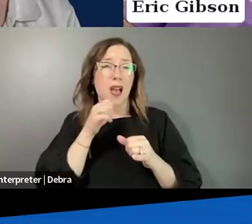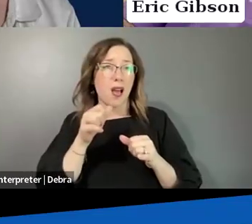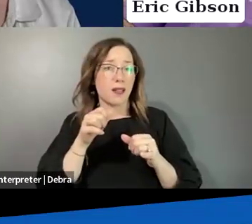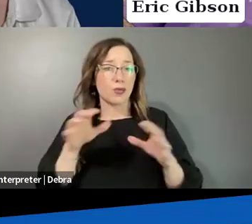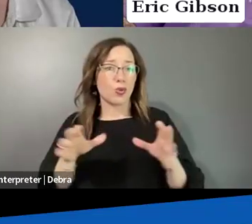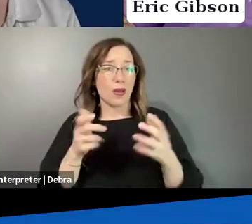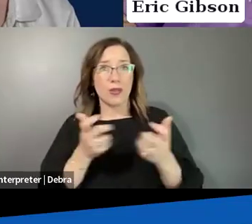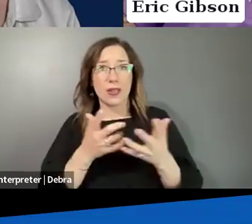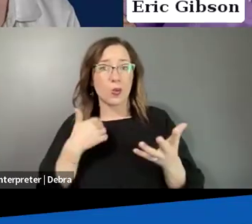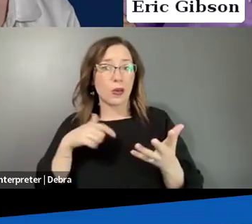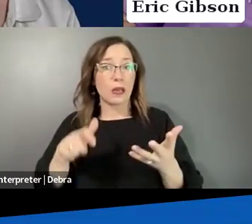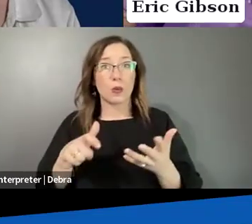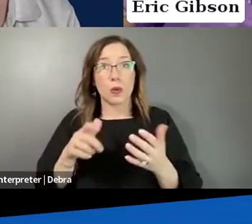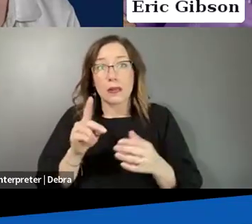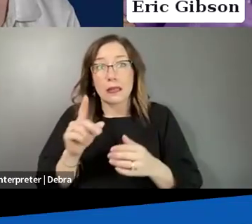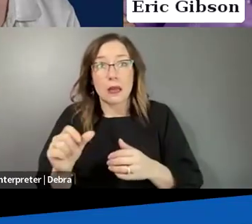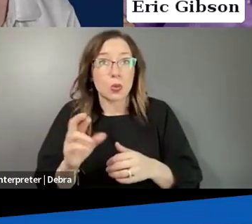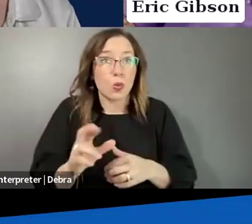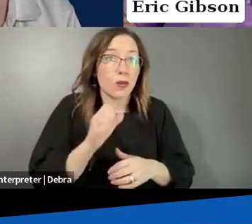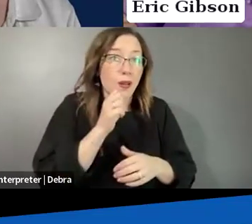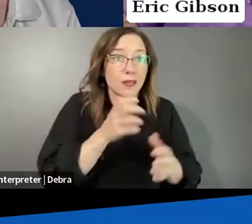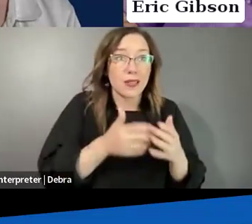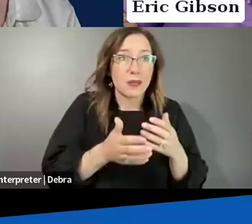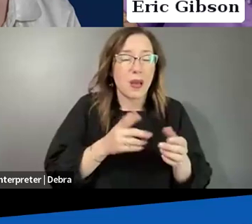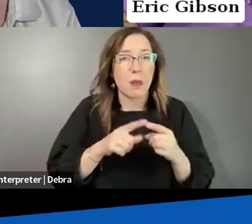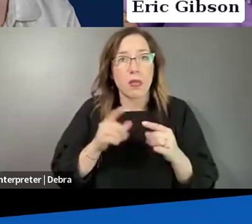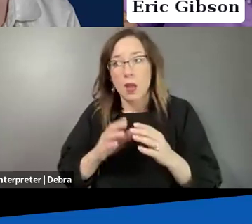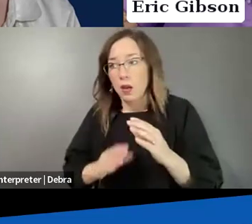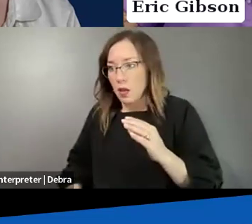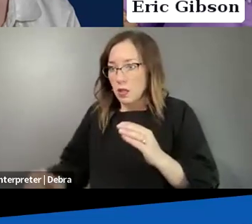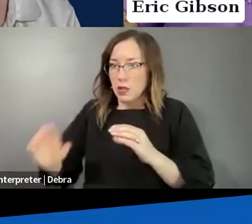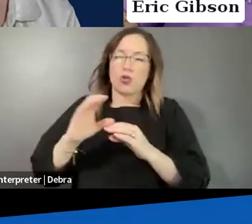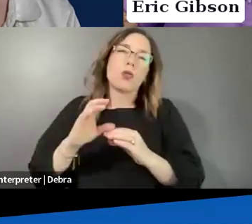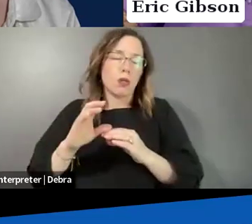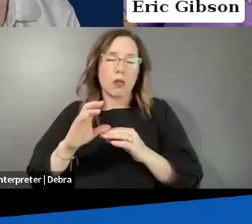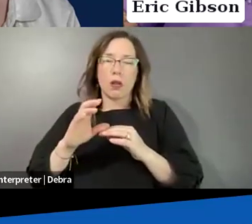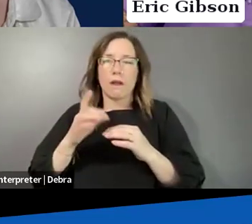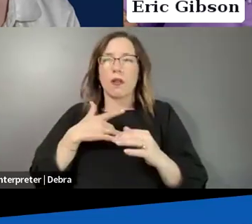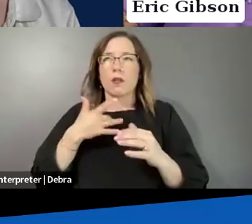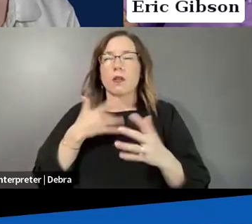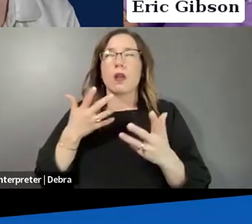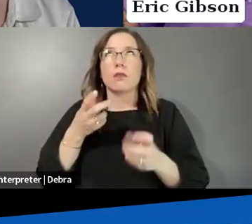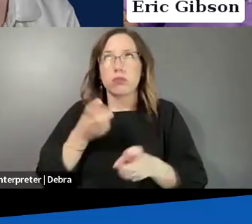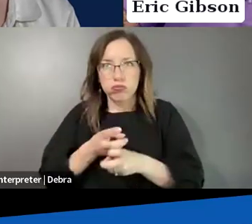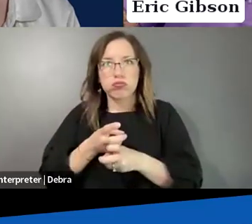to, whether we're disabled or not. But then that additional layer is part of what I think feels so